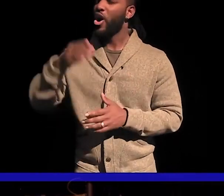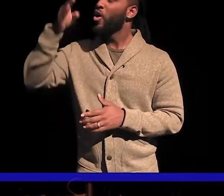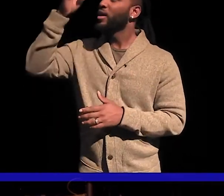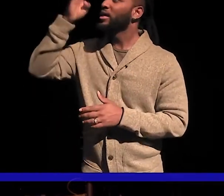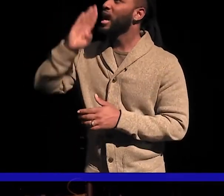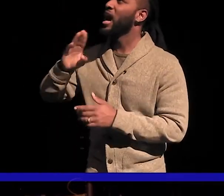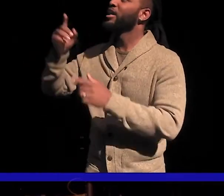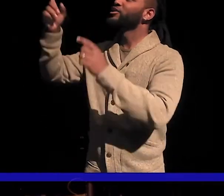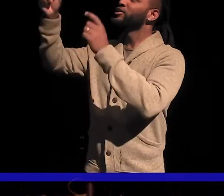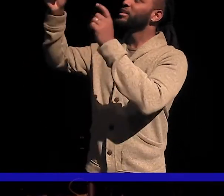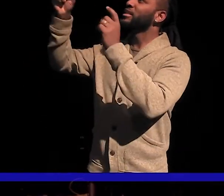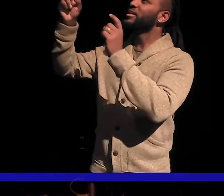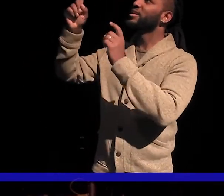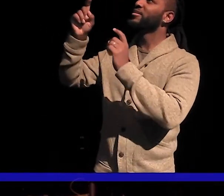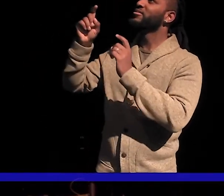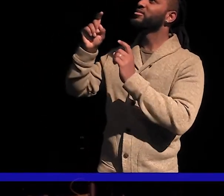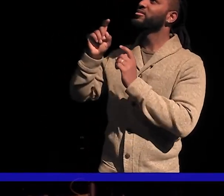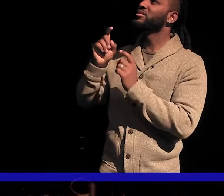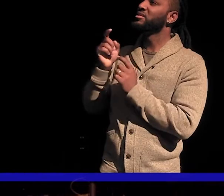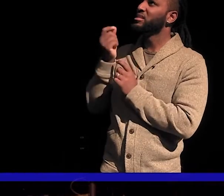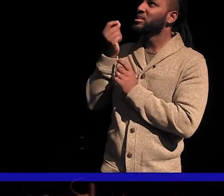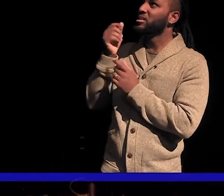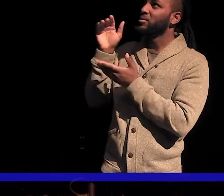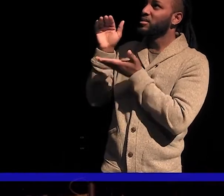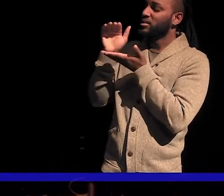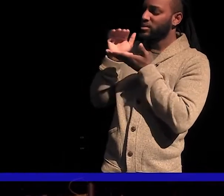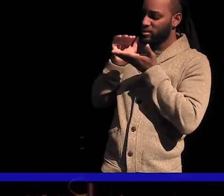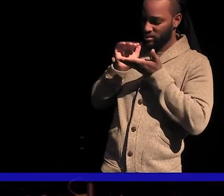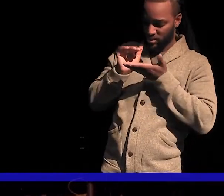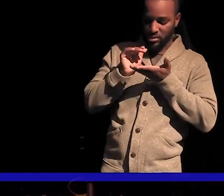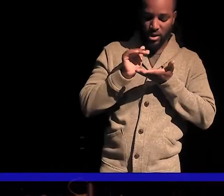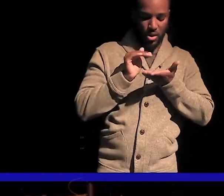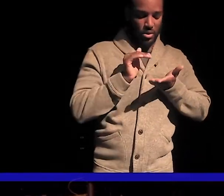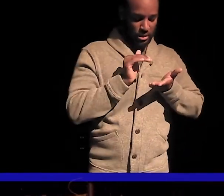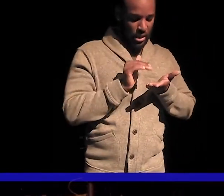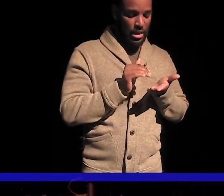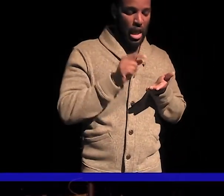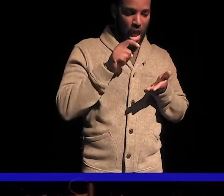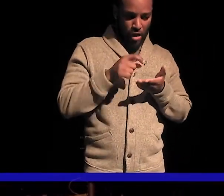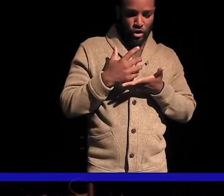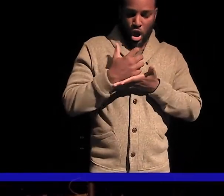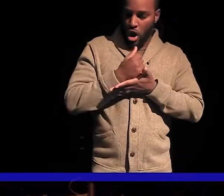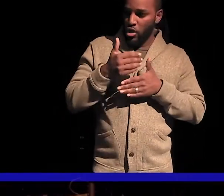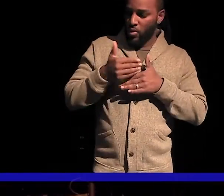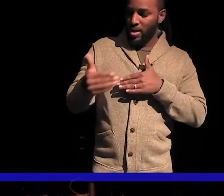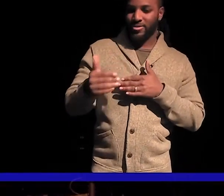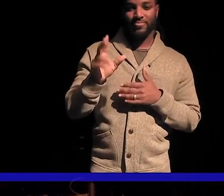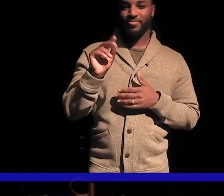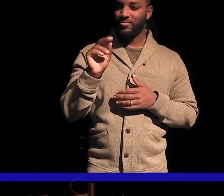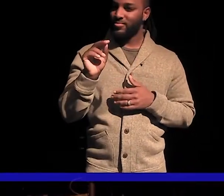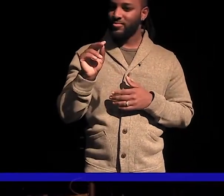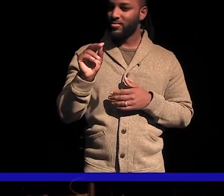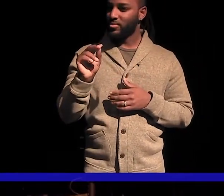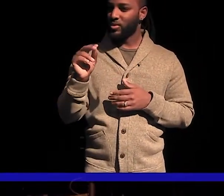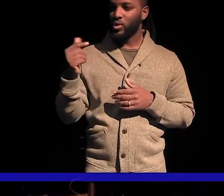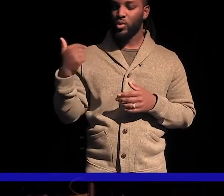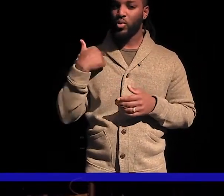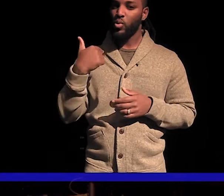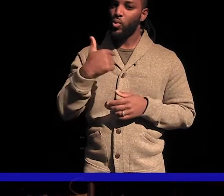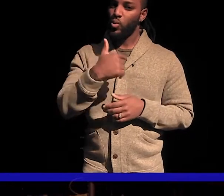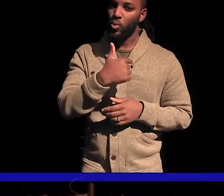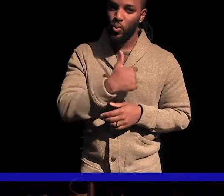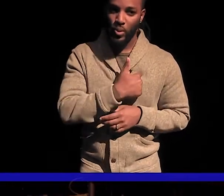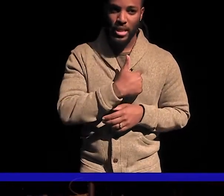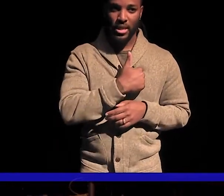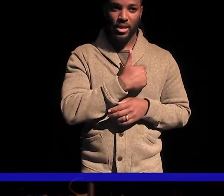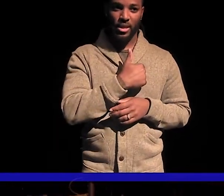have ceased with the completion of the Scripture. Nonetheless, being on the